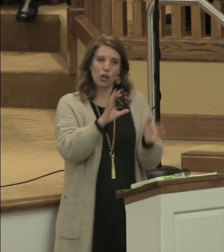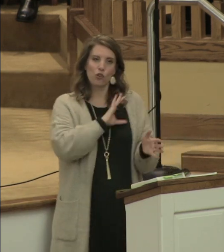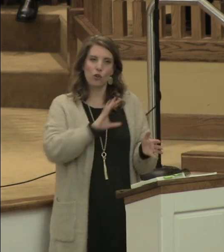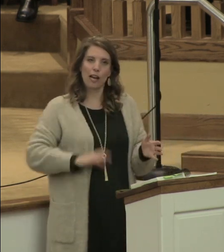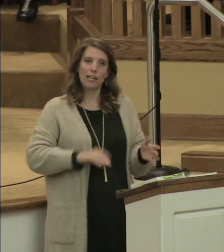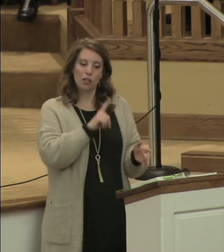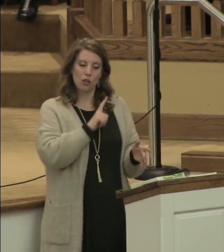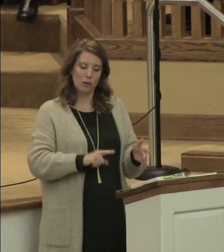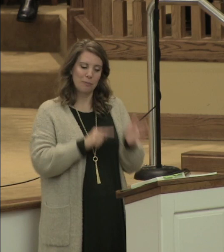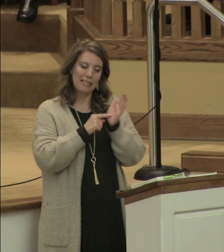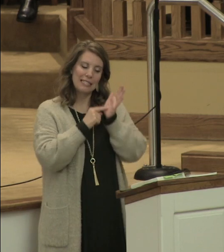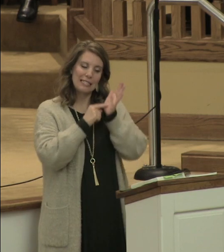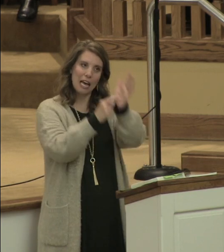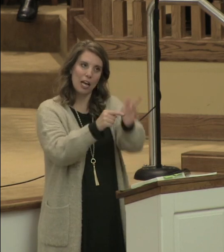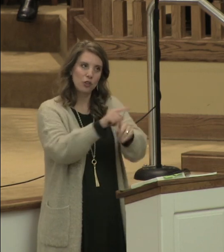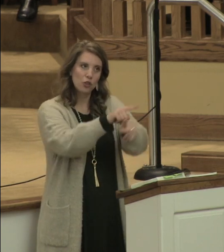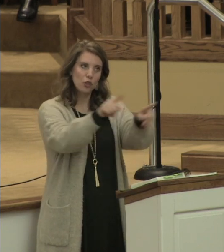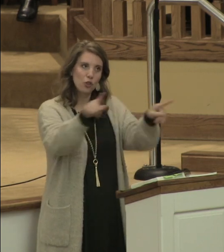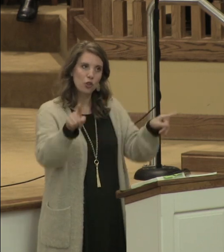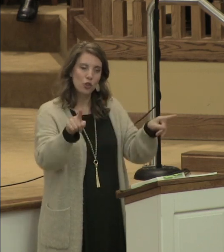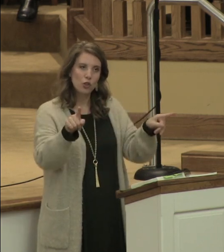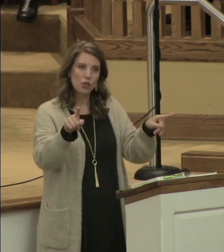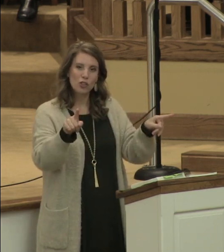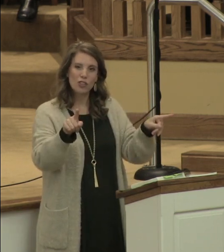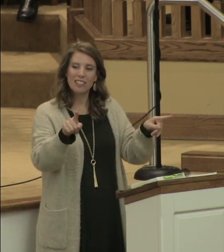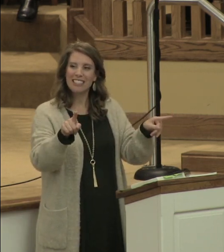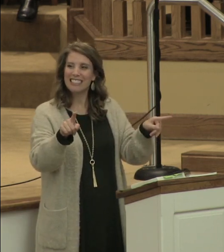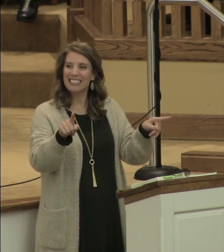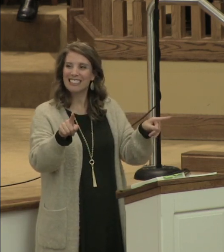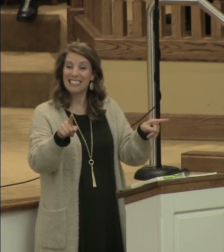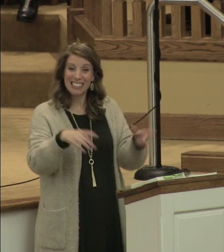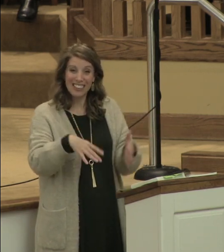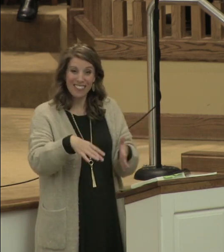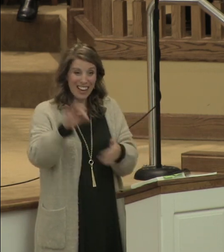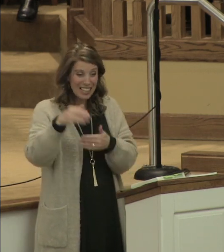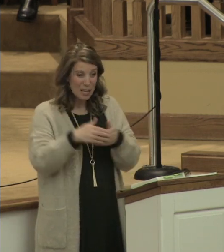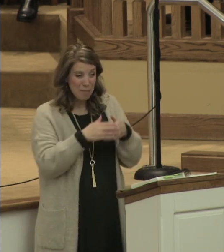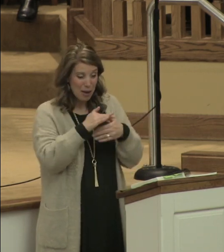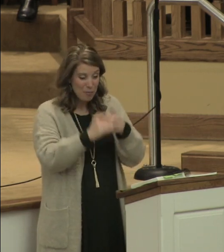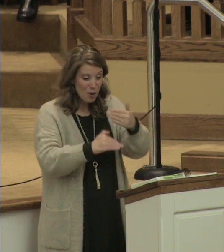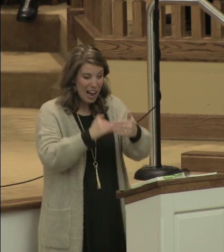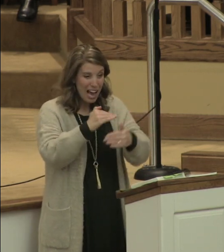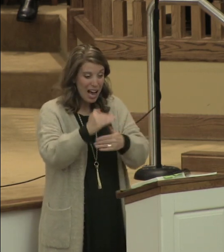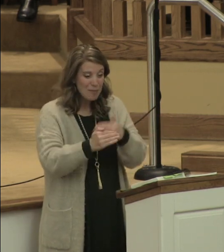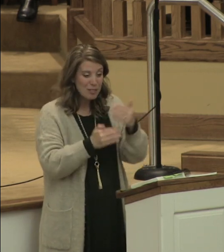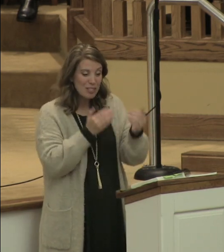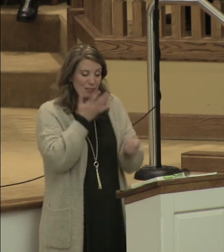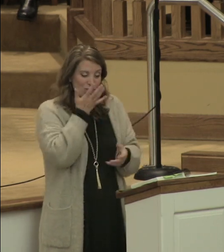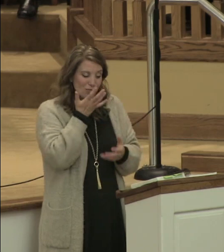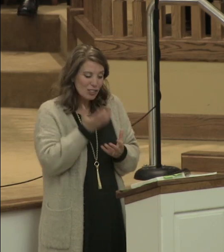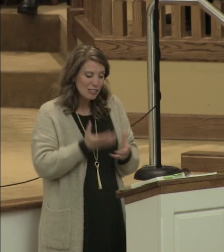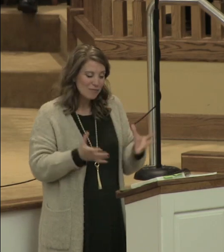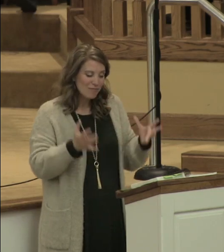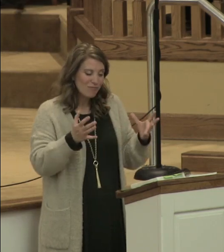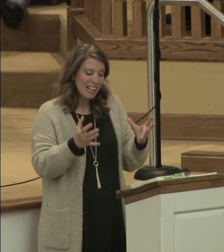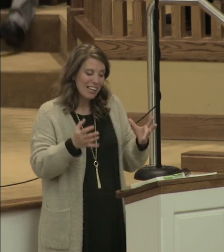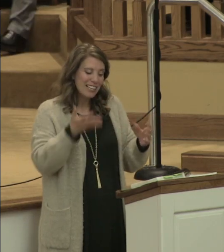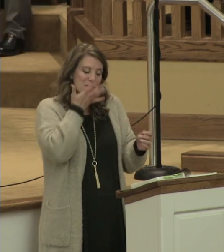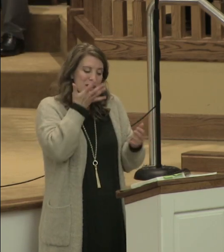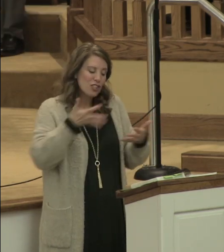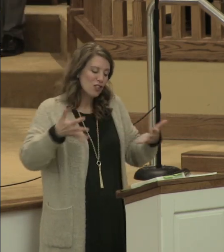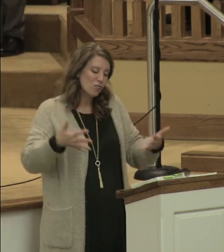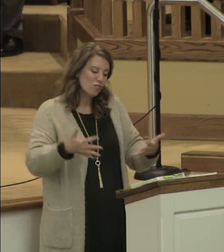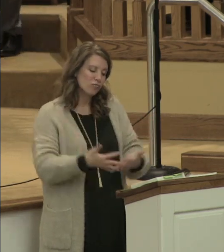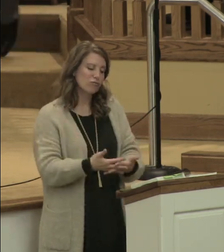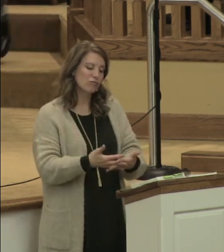a sign unto you. I hear little kids quoting it. You shall find the babe wrapped in swaddling clothes, lying in a manger. Father, we love you. Thank you for this